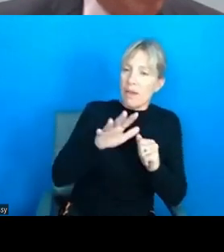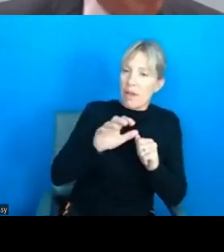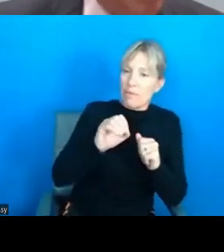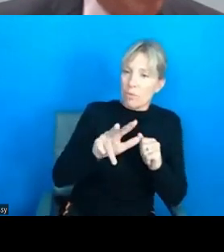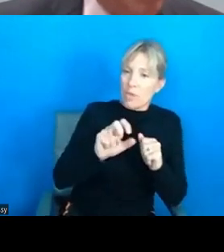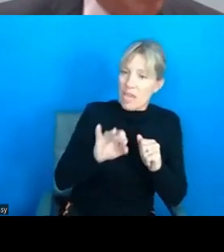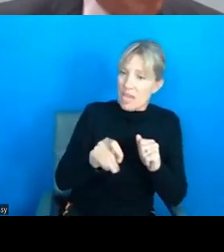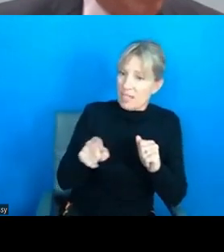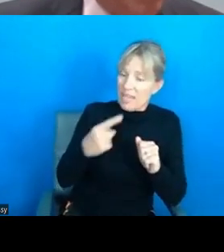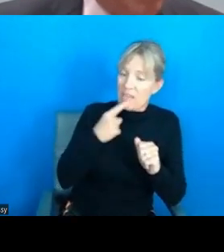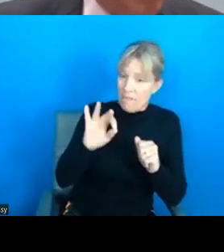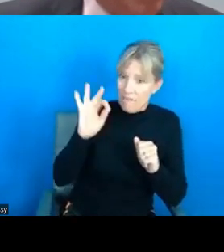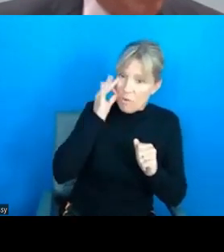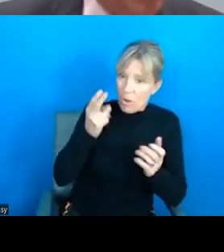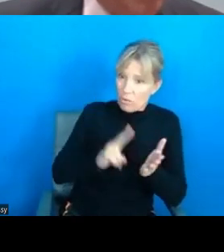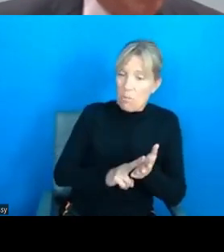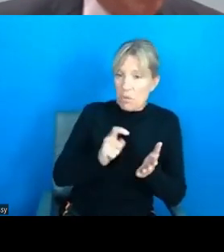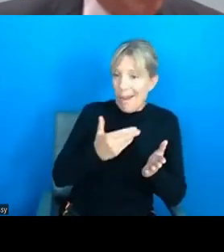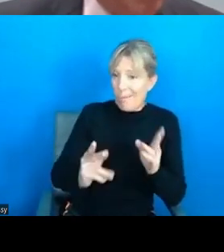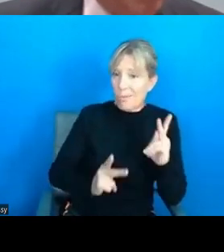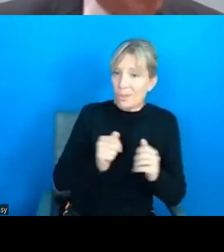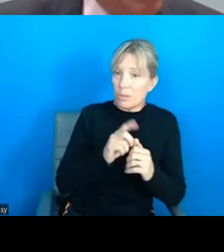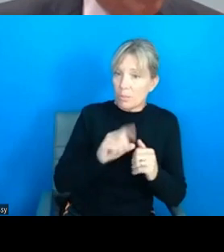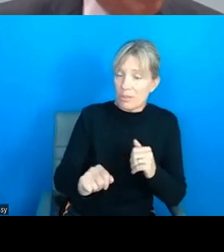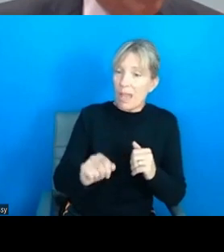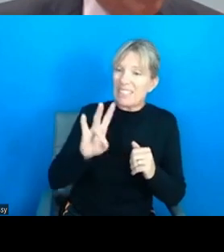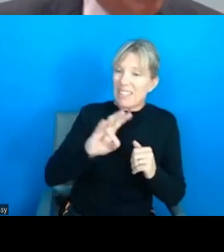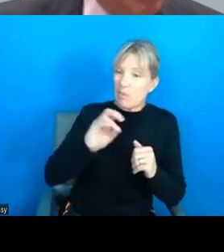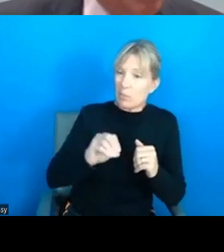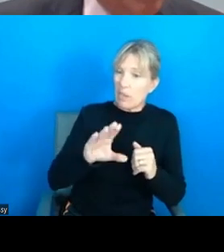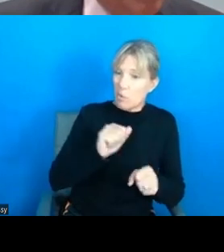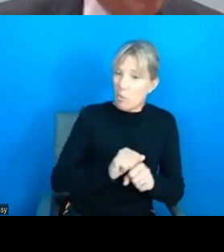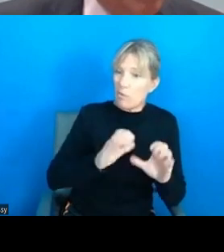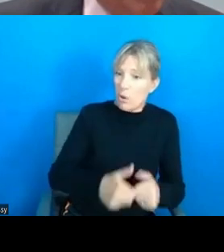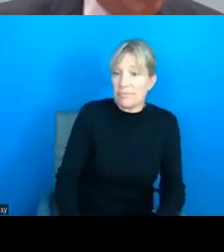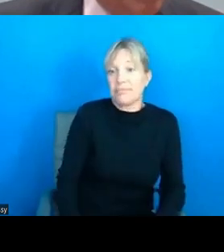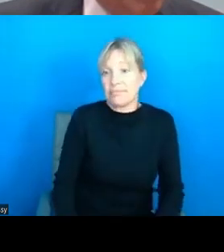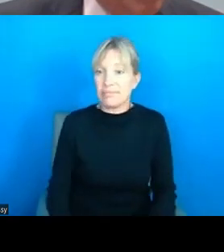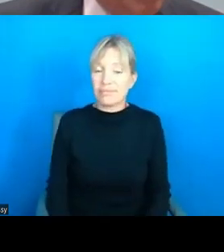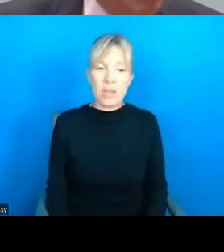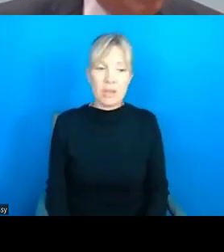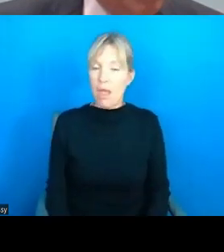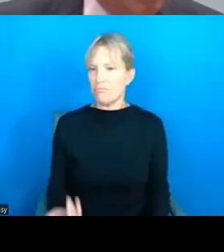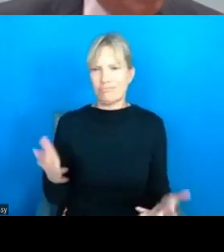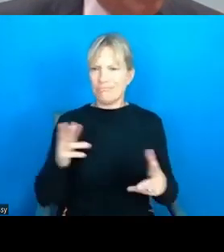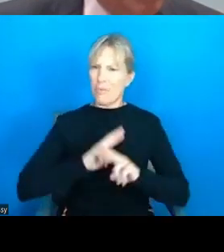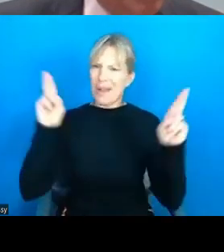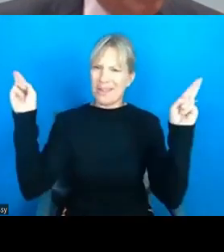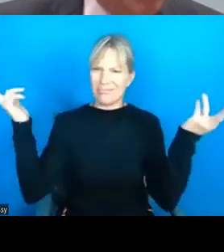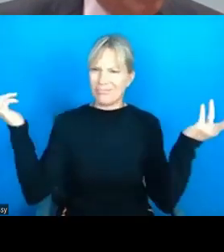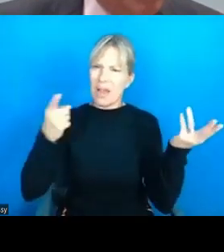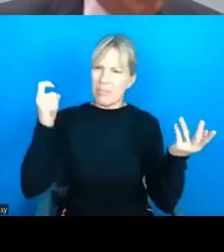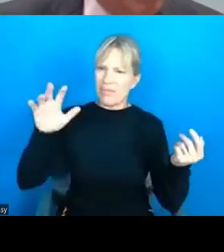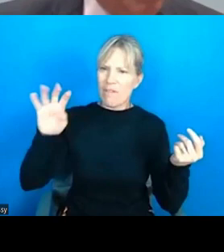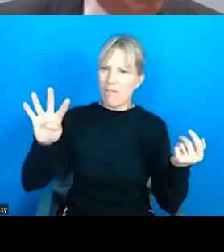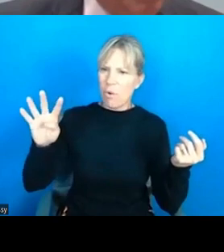federal contractor, you have to hire people with disabilities at 7% of your workforce, we were ready because of